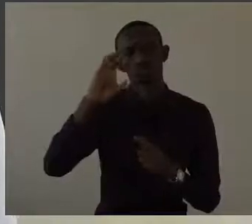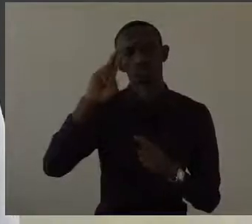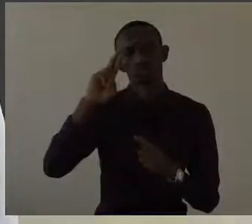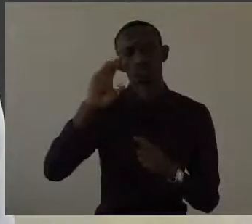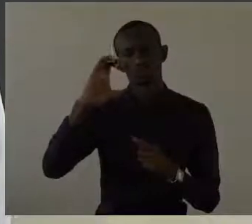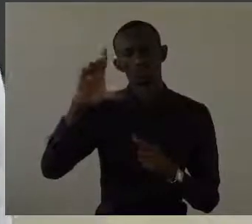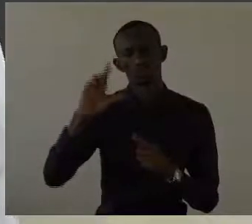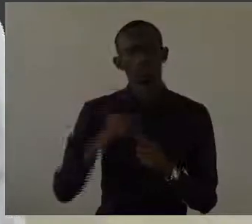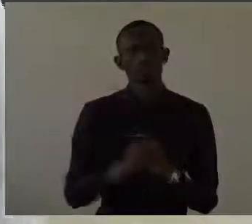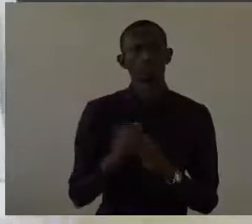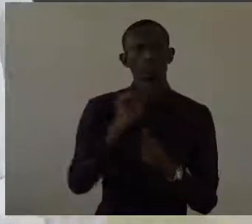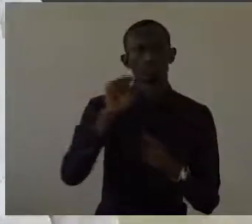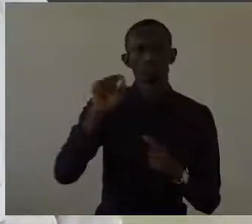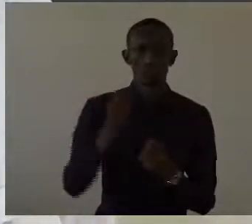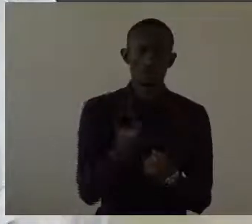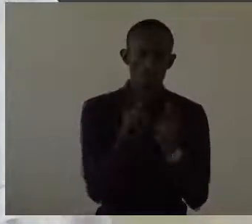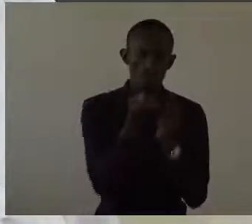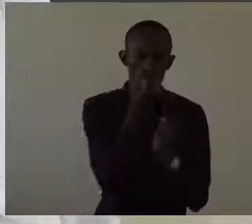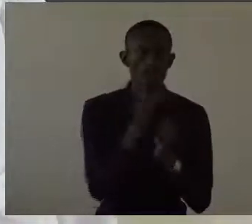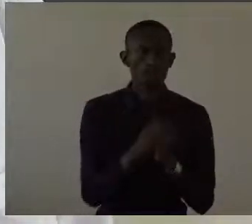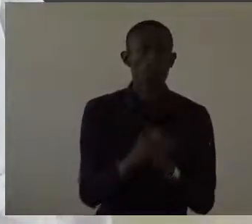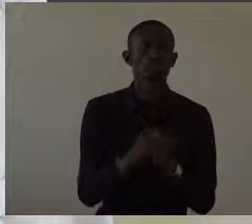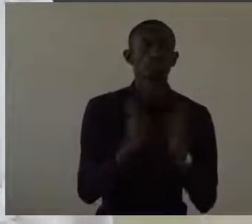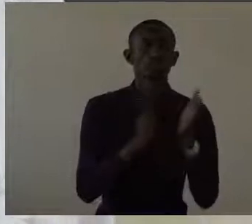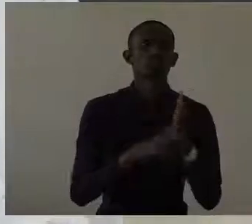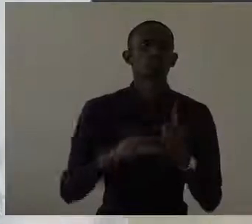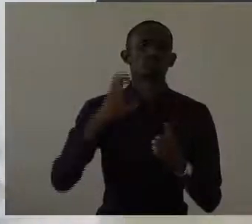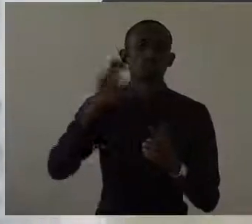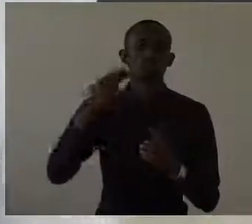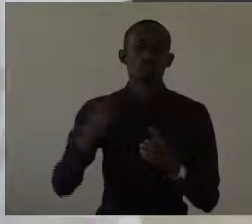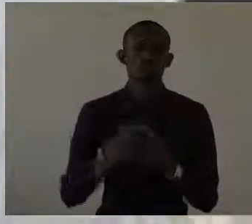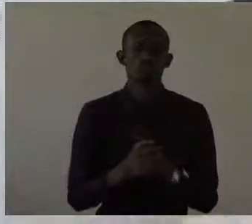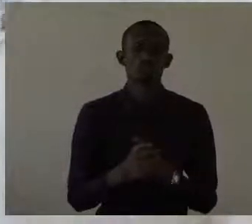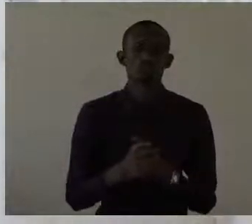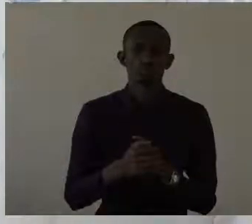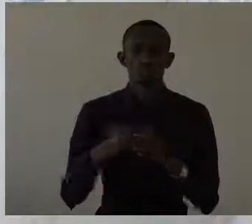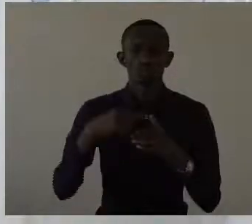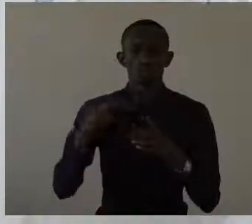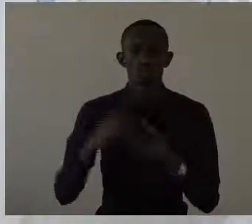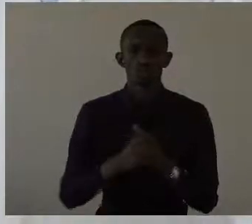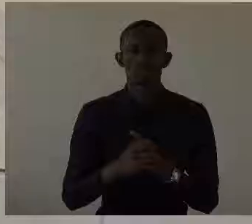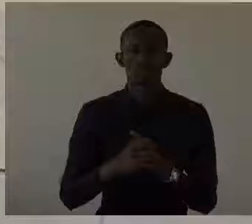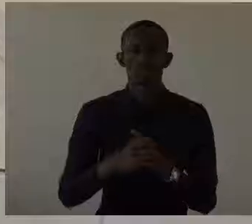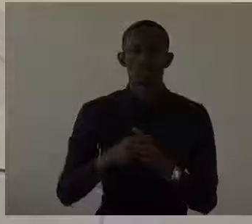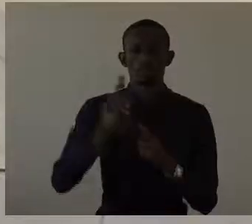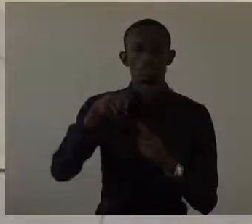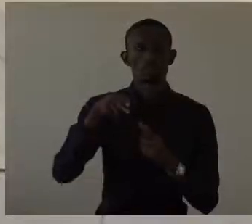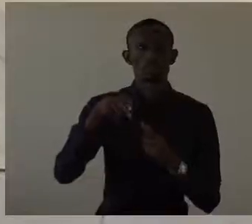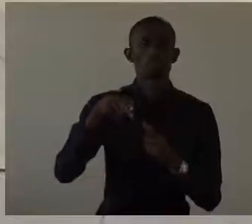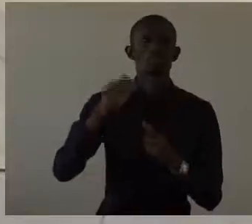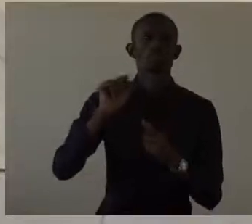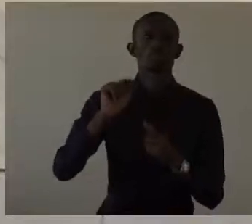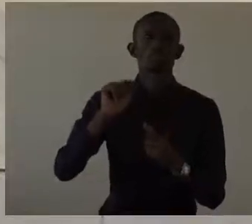CH3COCH3. This is the main compound we want to get. So we have already prepared